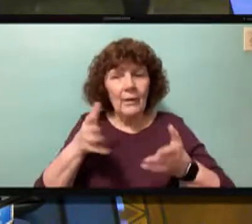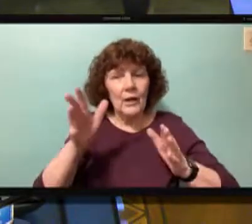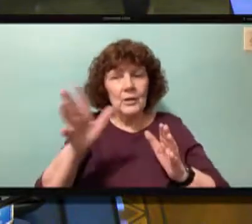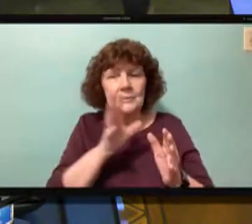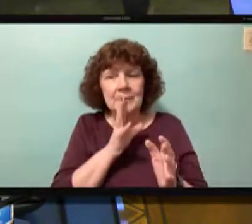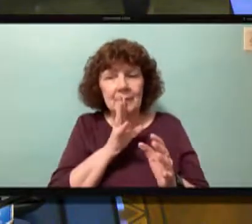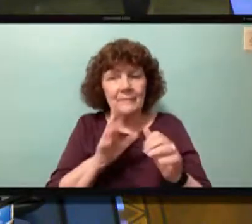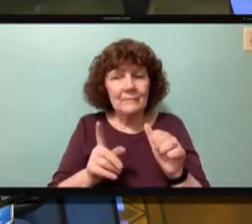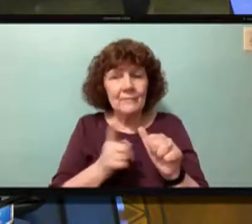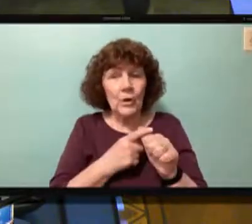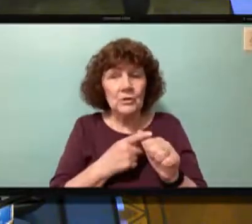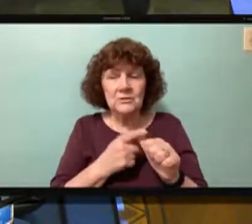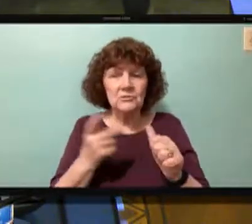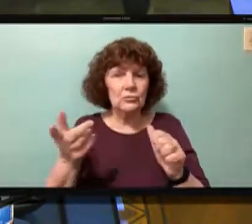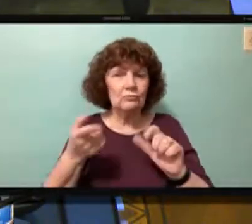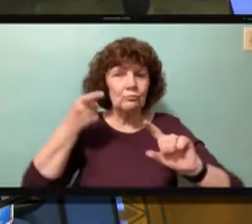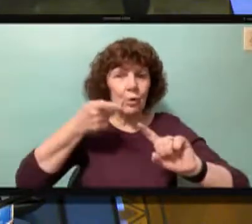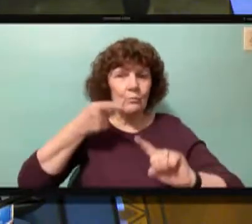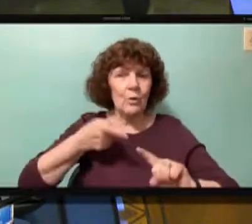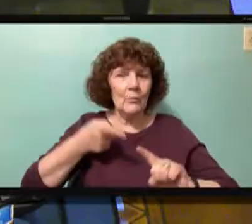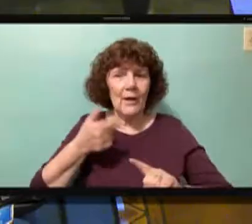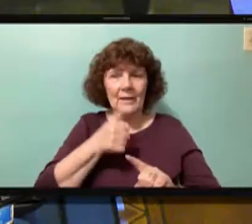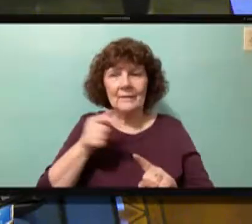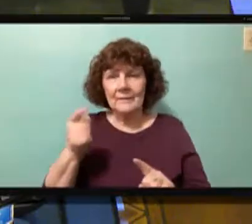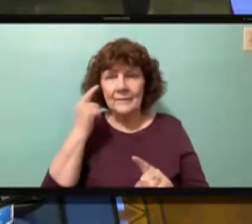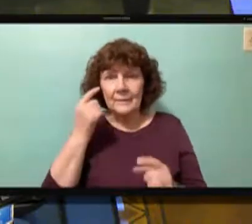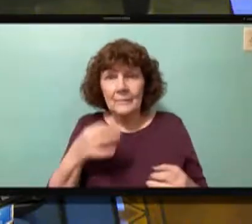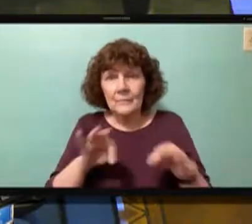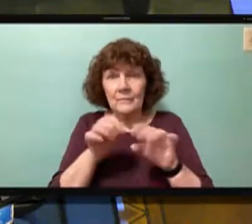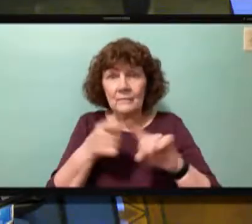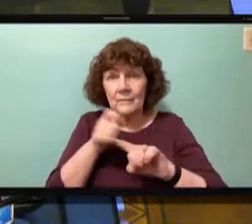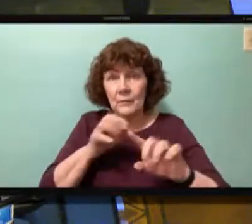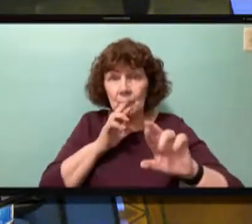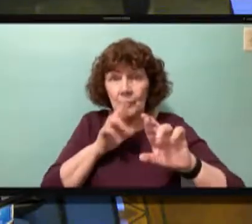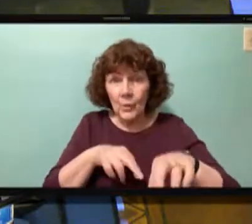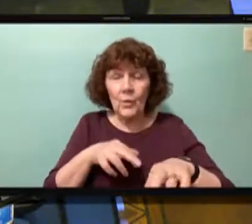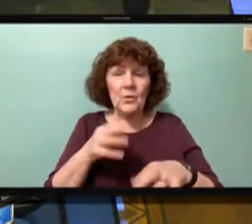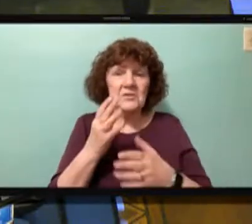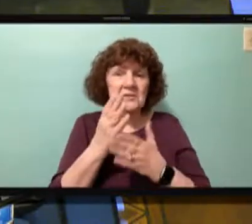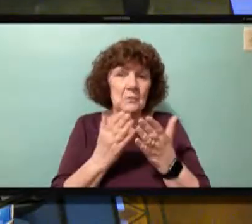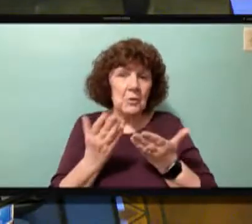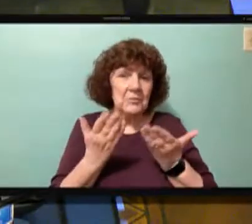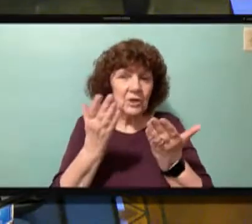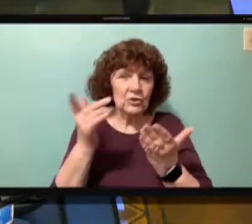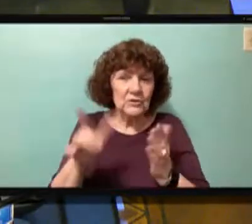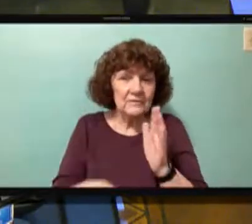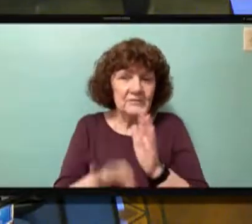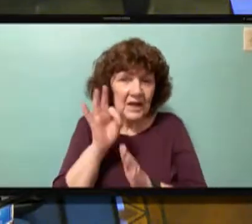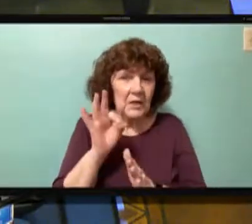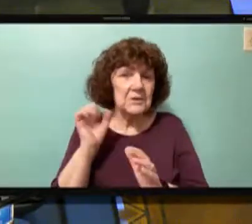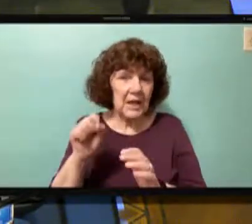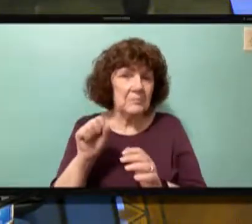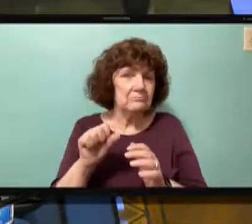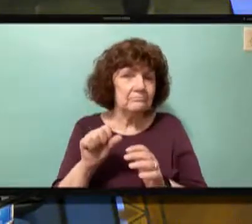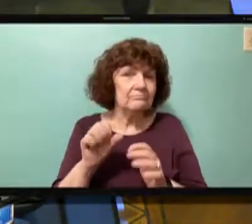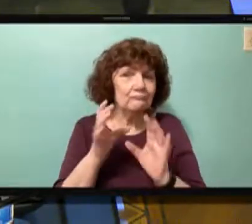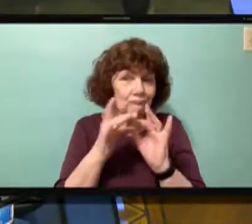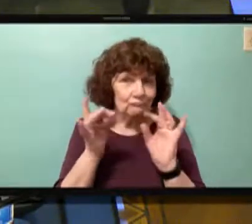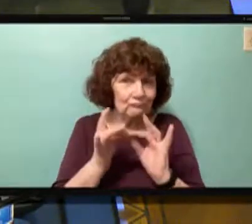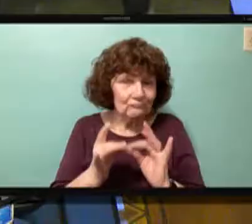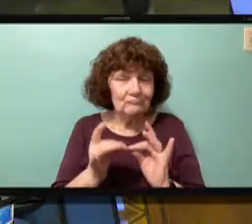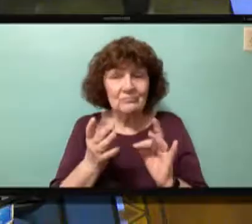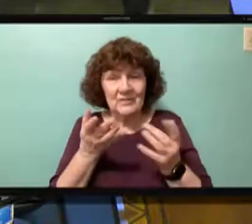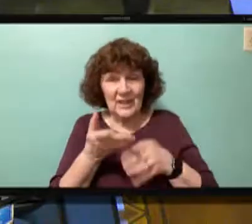from the report, maybe highlight some of the recommendations she found. And then after that, we'll turn it over to Director